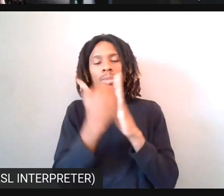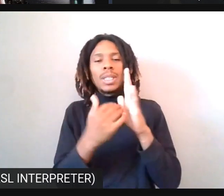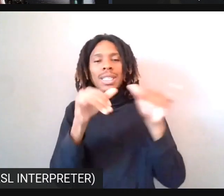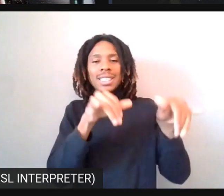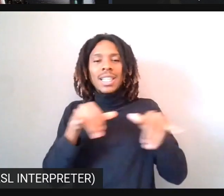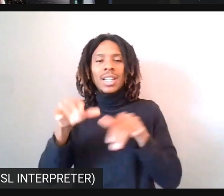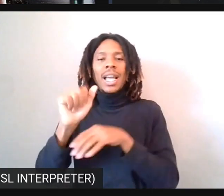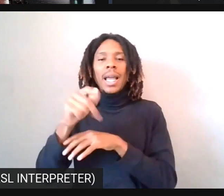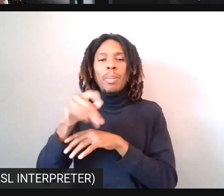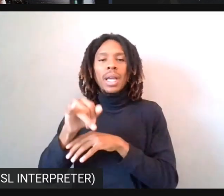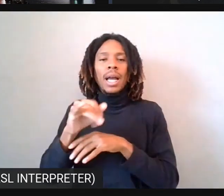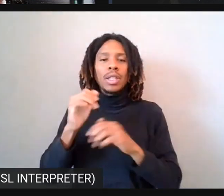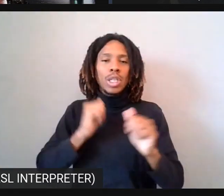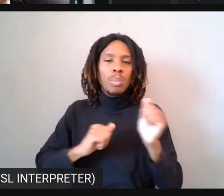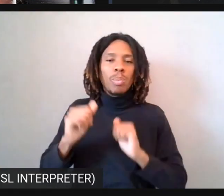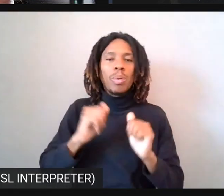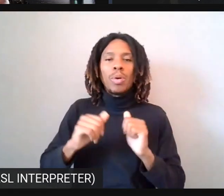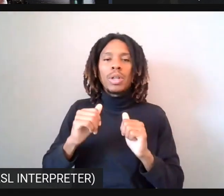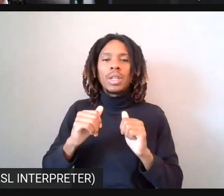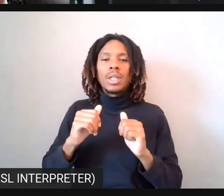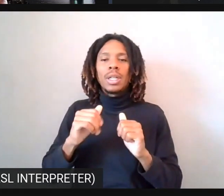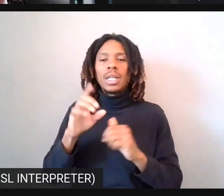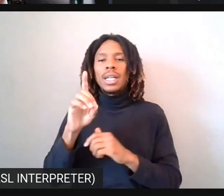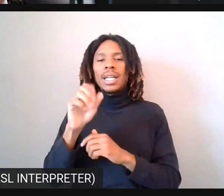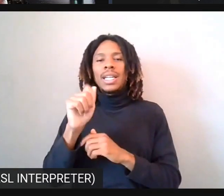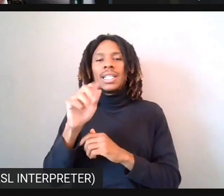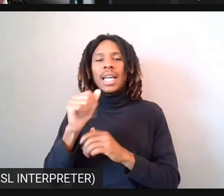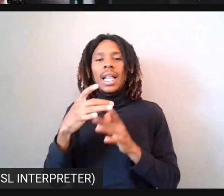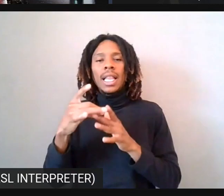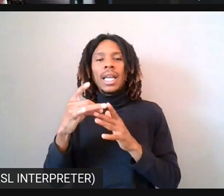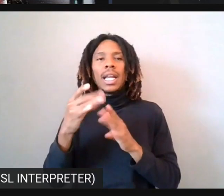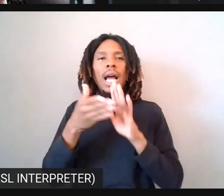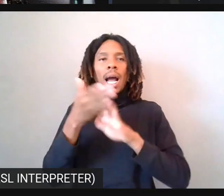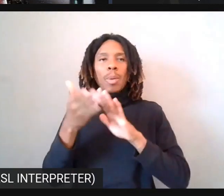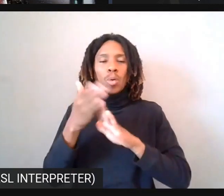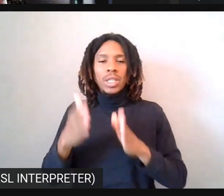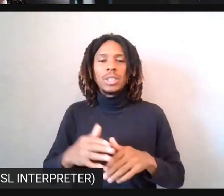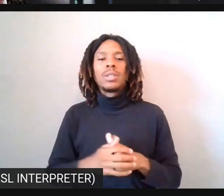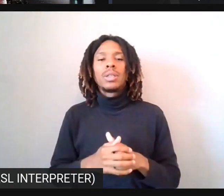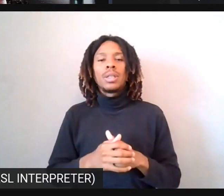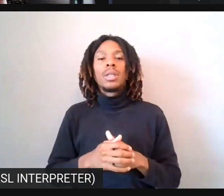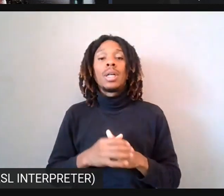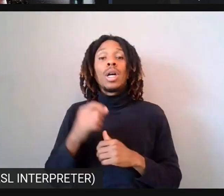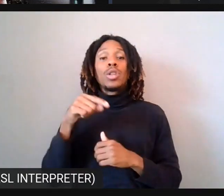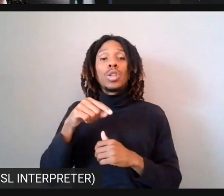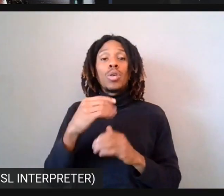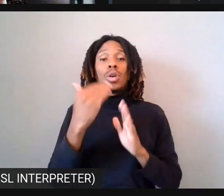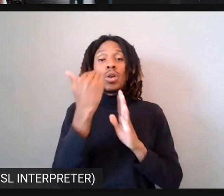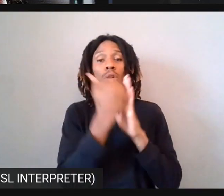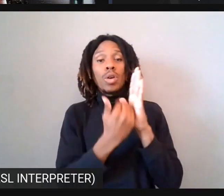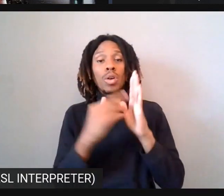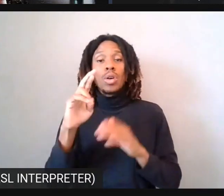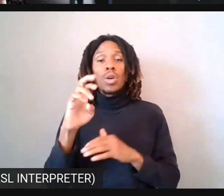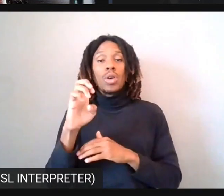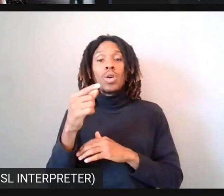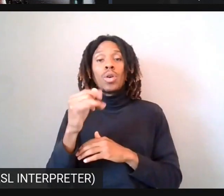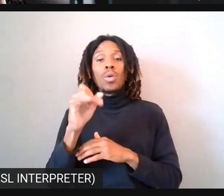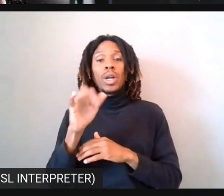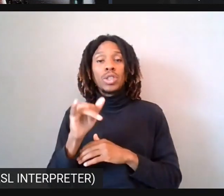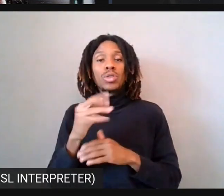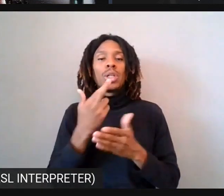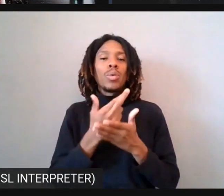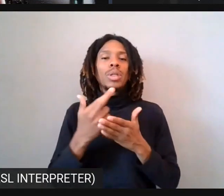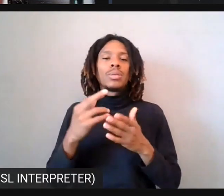to perform create, read, update, delete, and list operations. So within the CloudFormation registry, resources which are specified